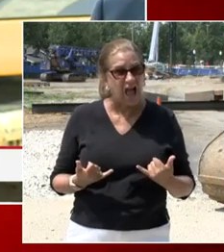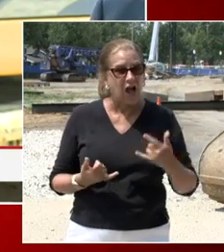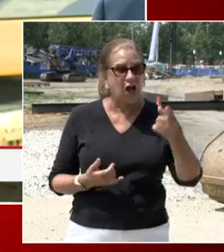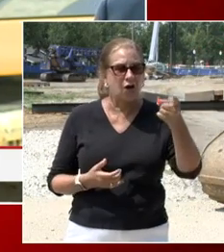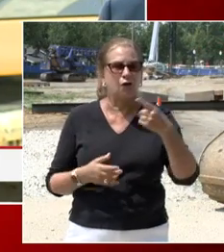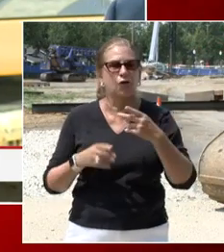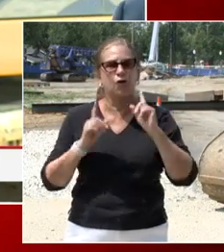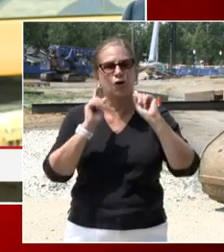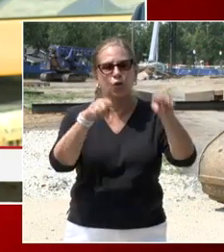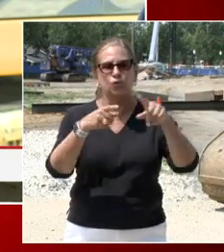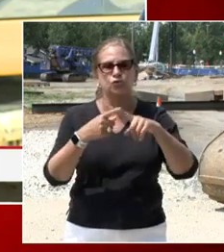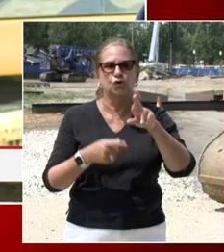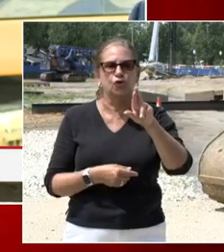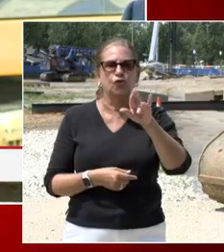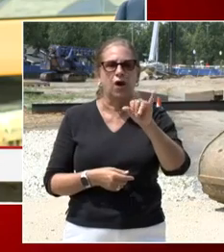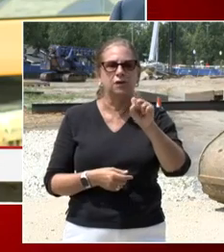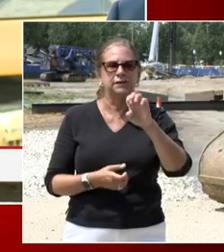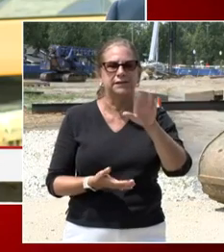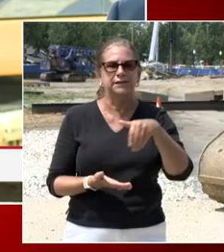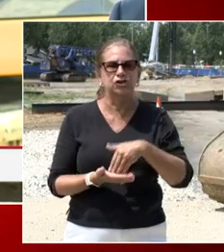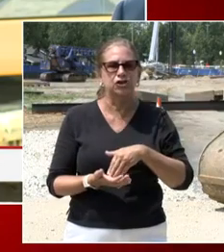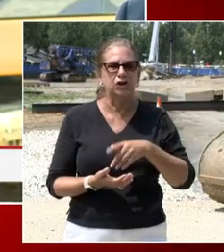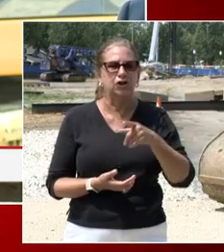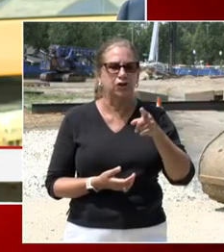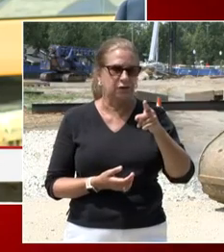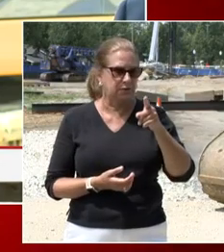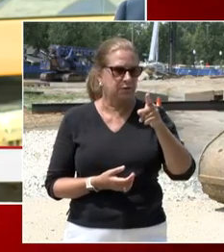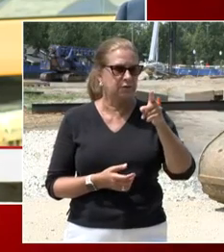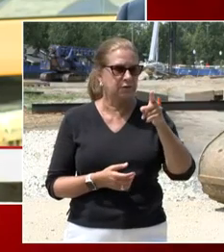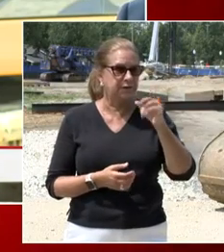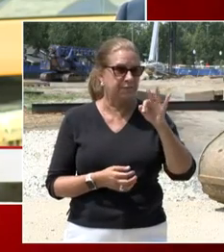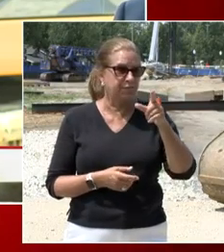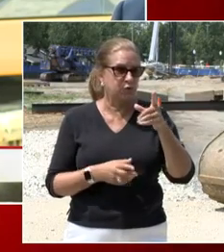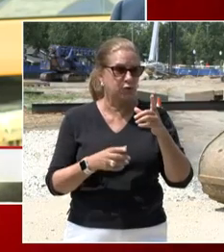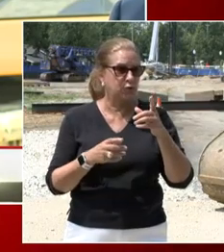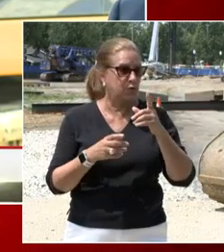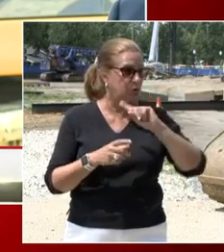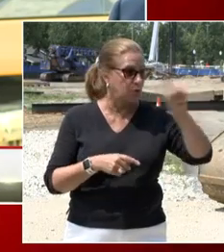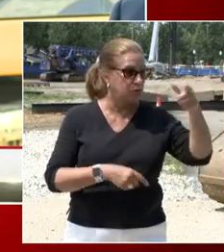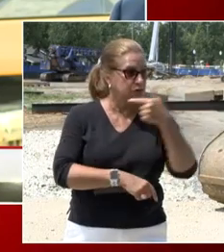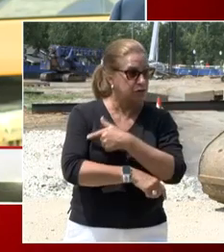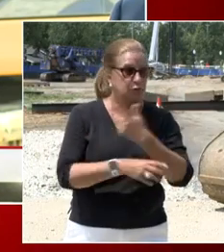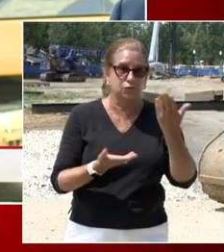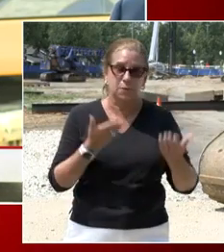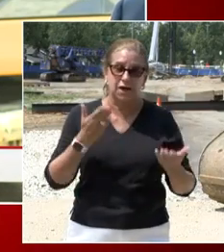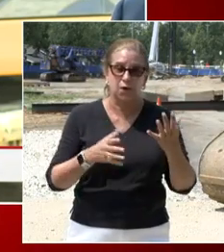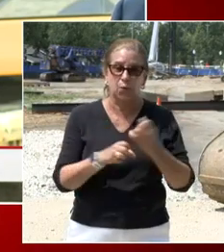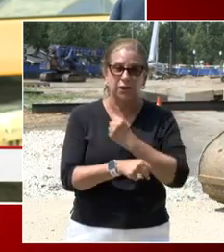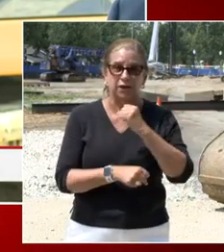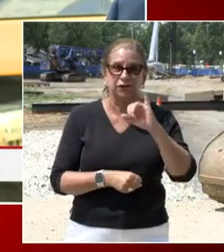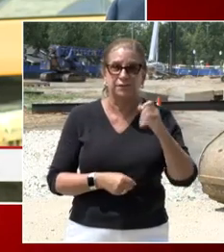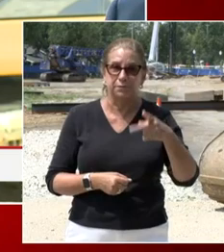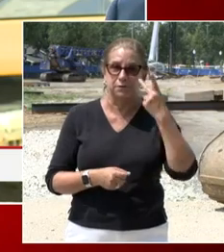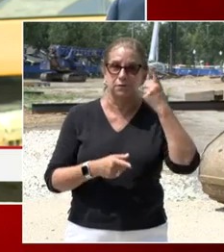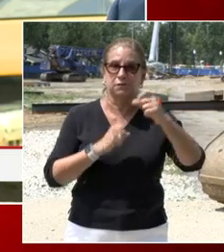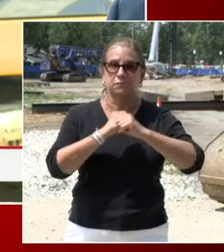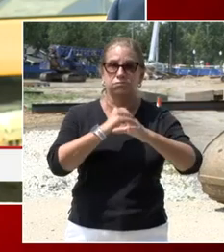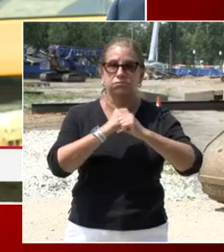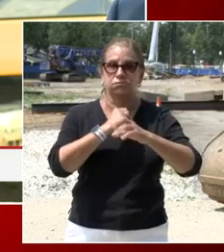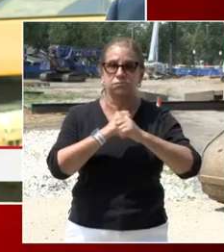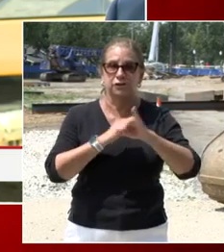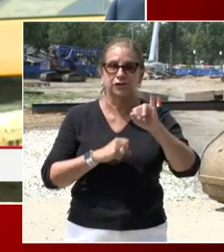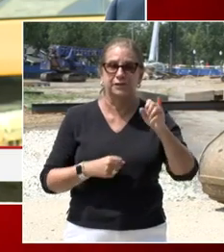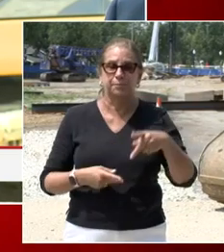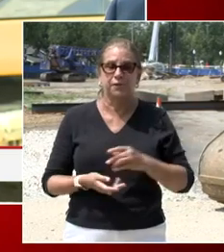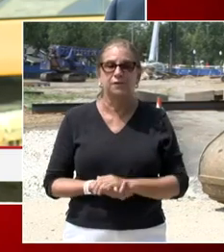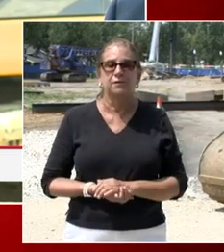to win that Jeep that you see behind you. So all of that is to say there is a lot happening in St. Elizabeth,